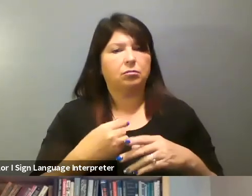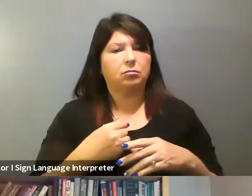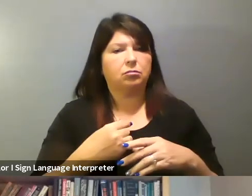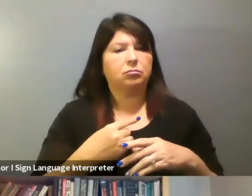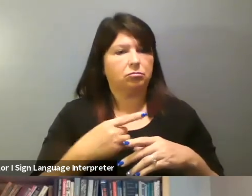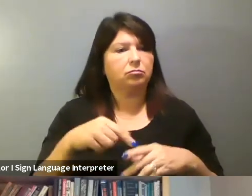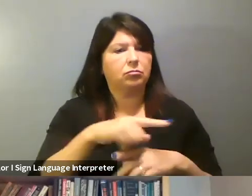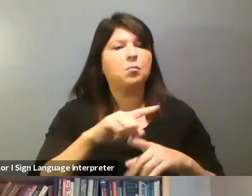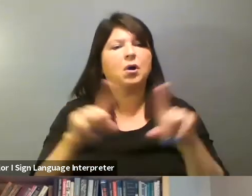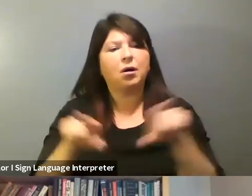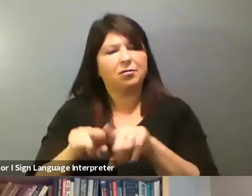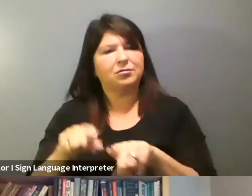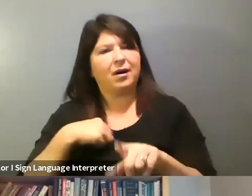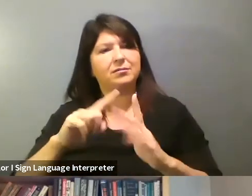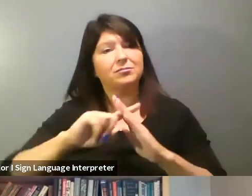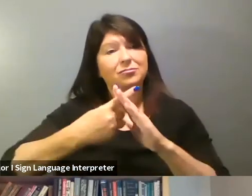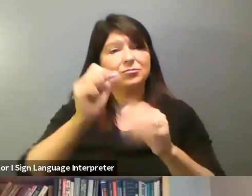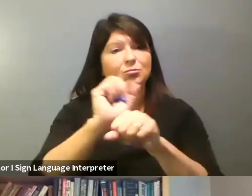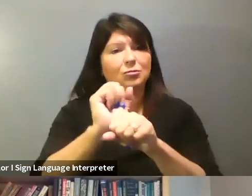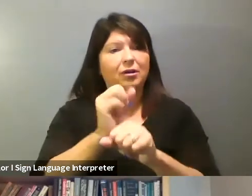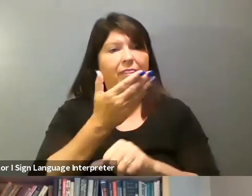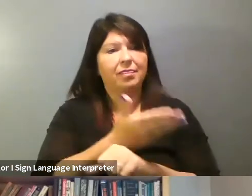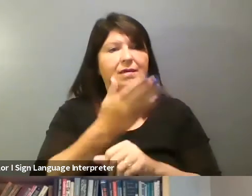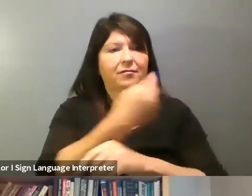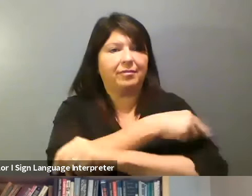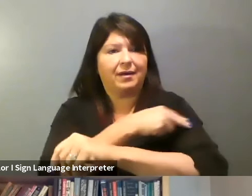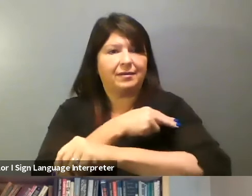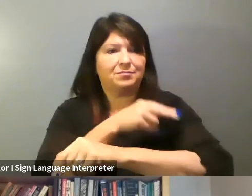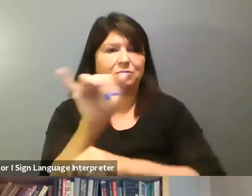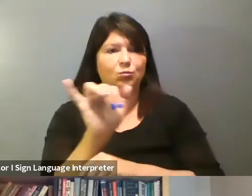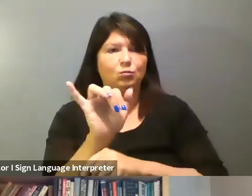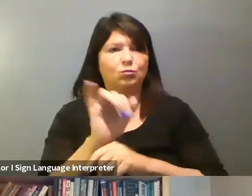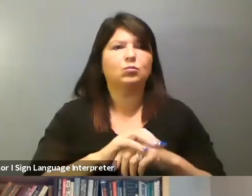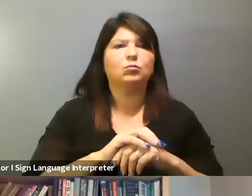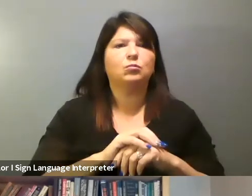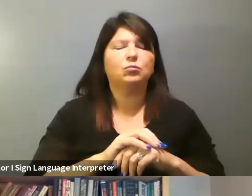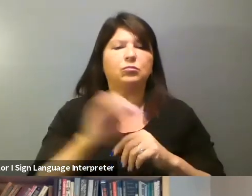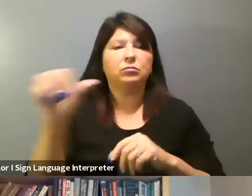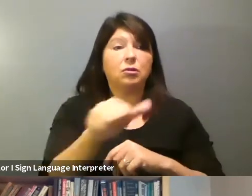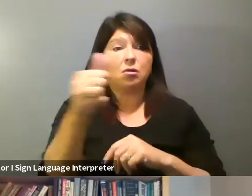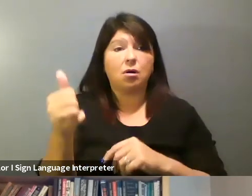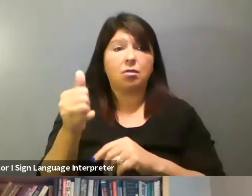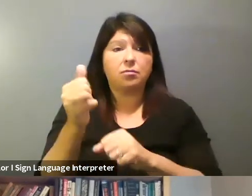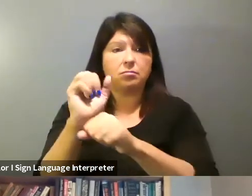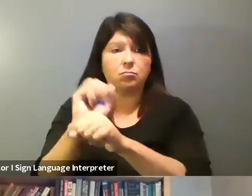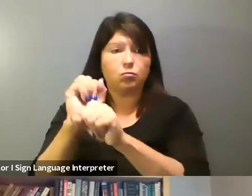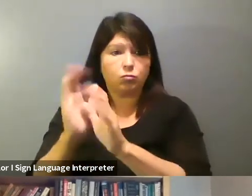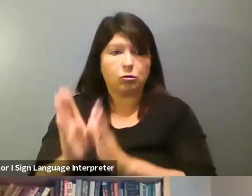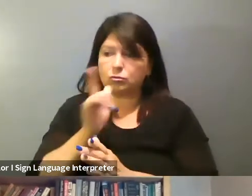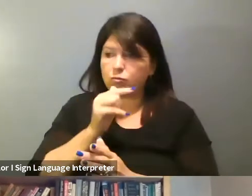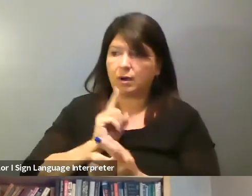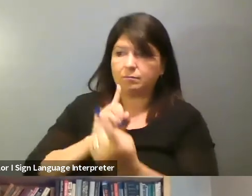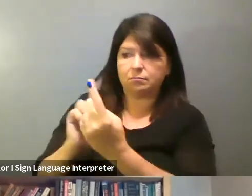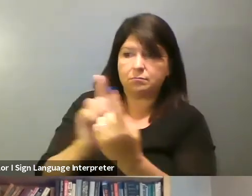working in the hospital. And then the workers, the other workers that I met that also got